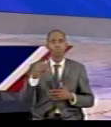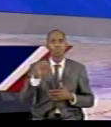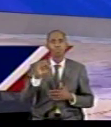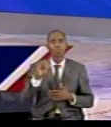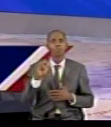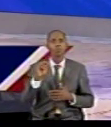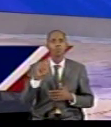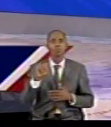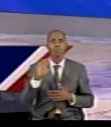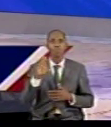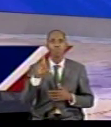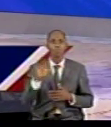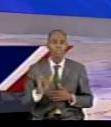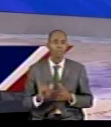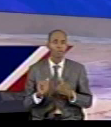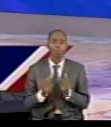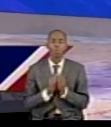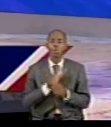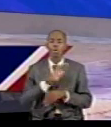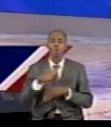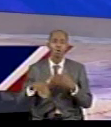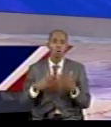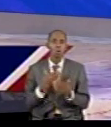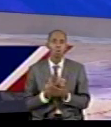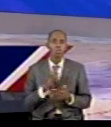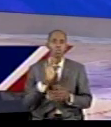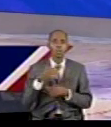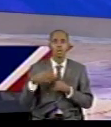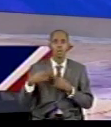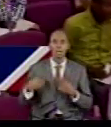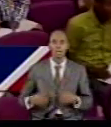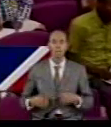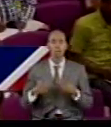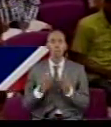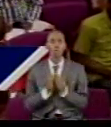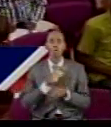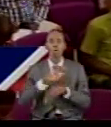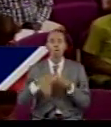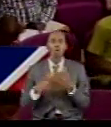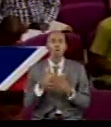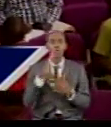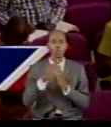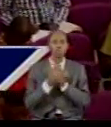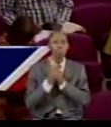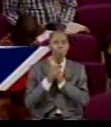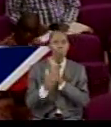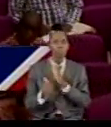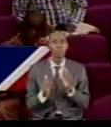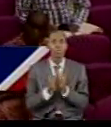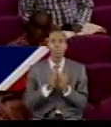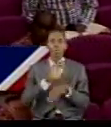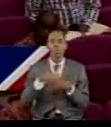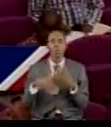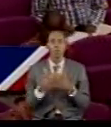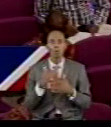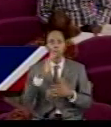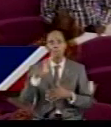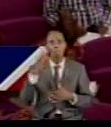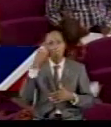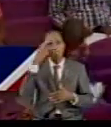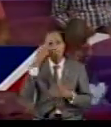wholeheartedly, with all our heart, with all our skill, with all our mind, with all